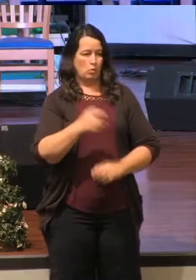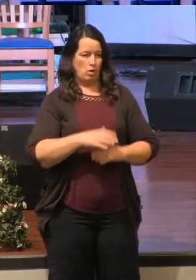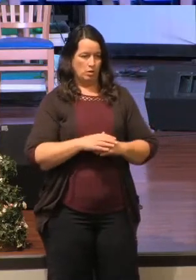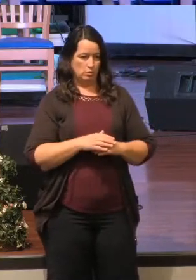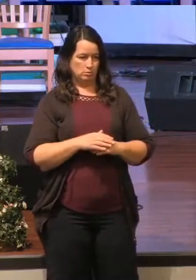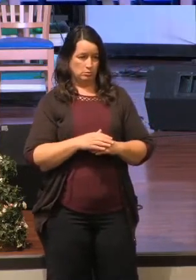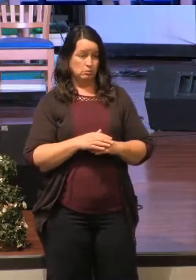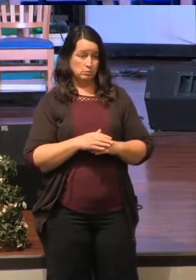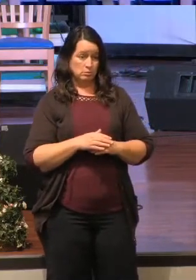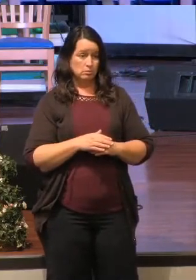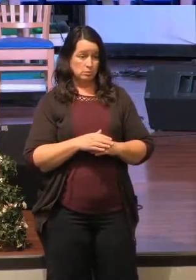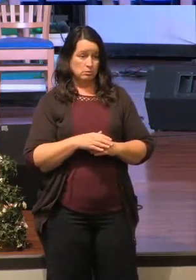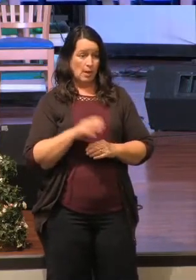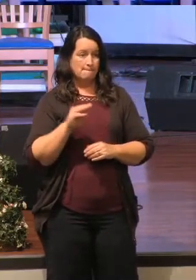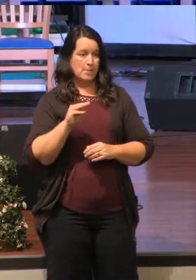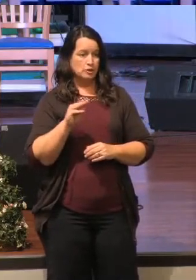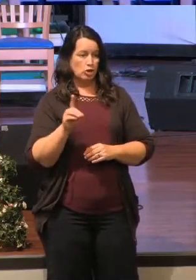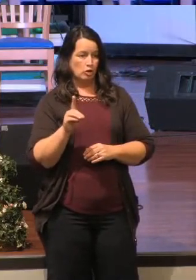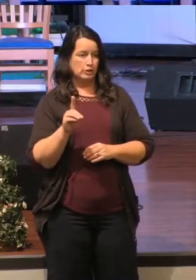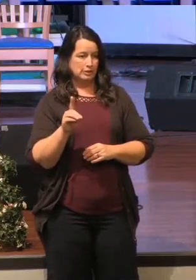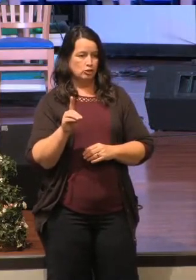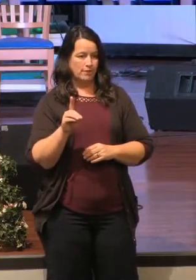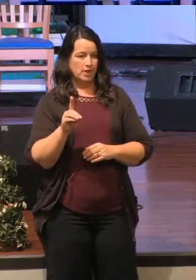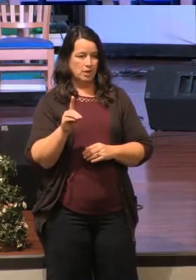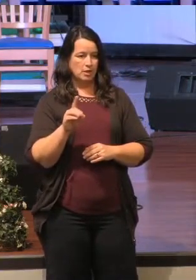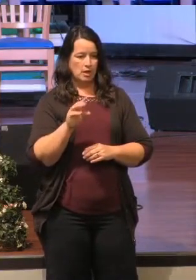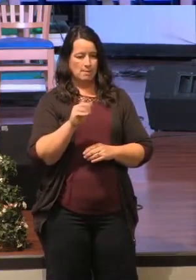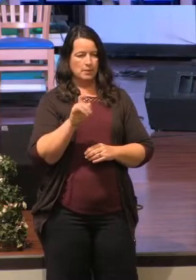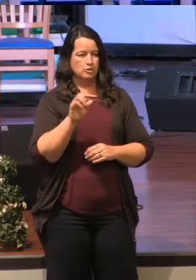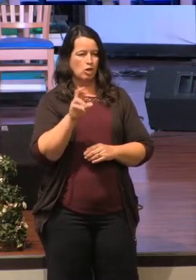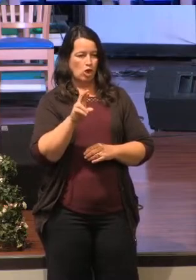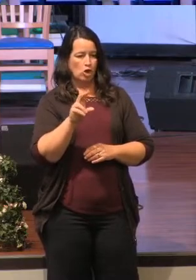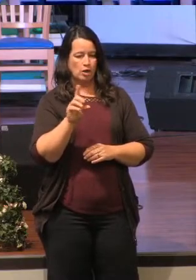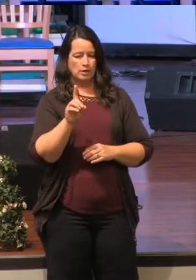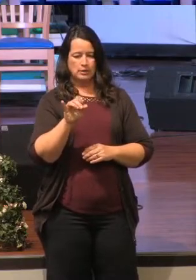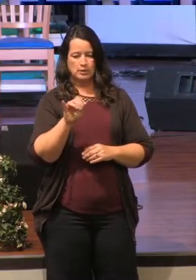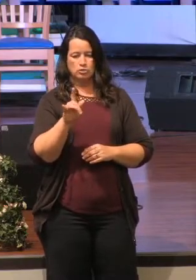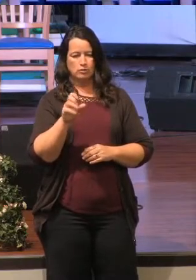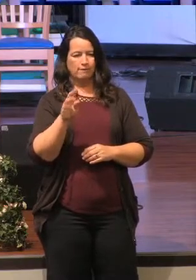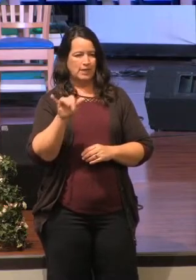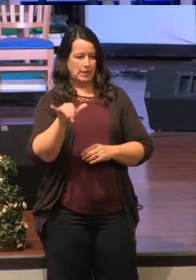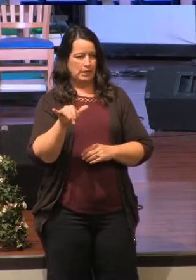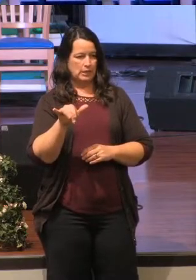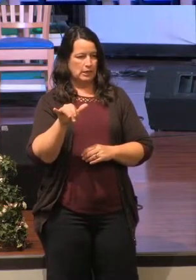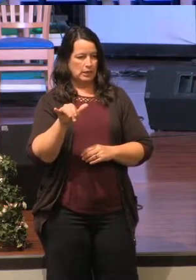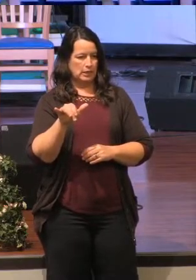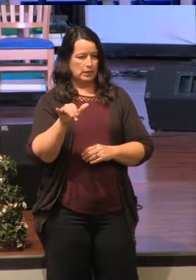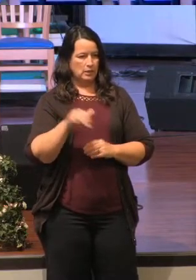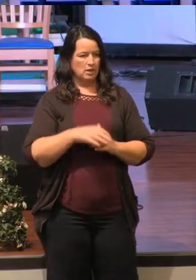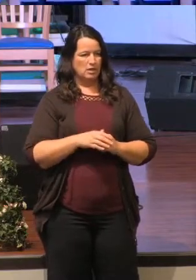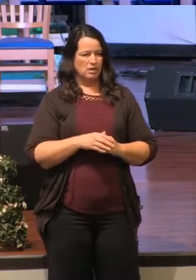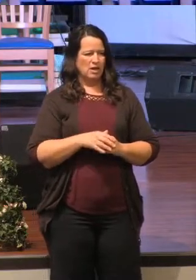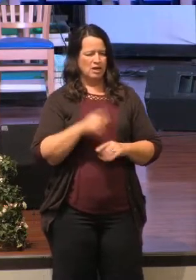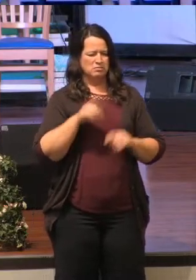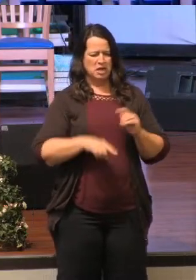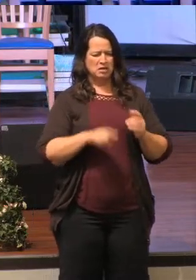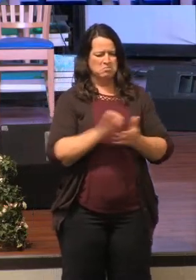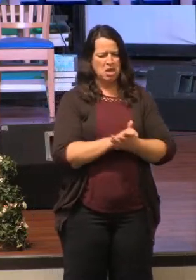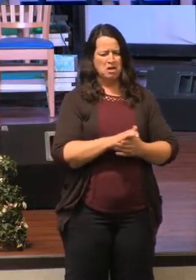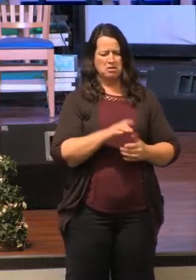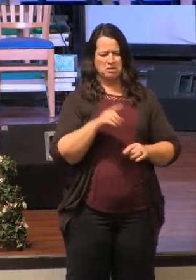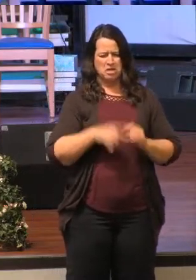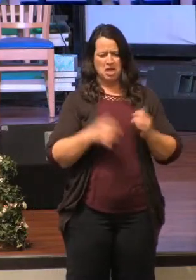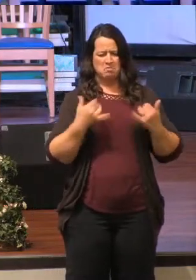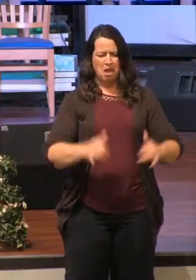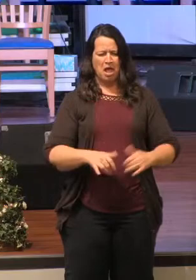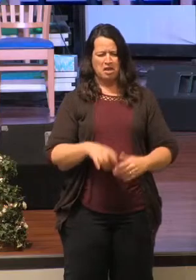expected lifestyle longevity already with muscular dystrophy. He said, I'm not going to throw a ball. I'm not going to get married. I don't want to hear